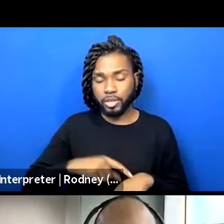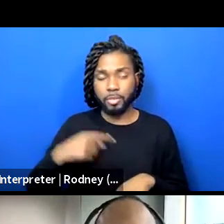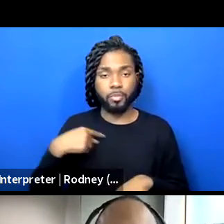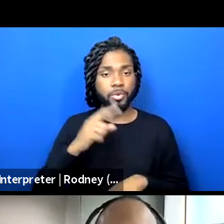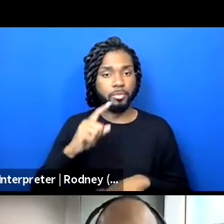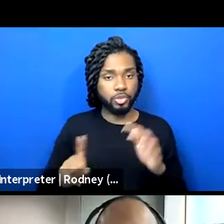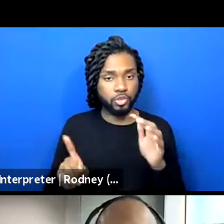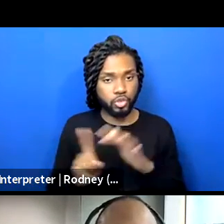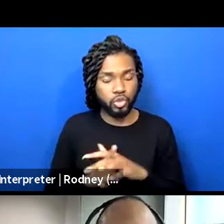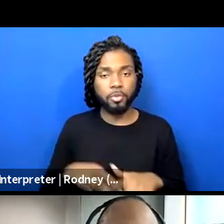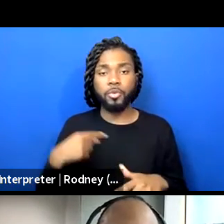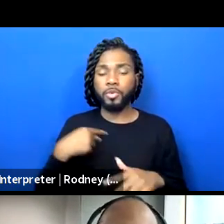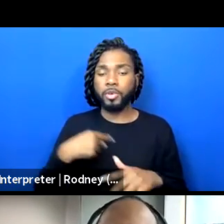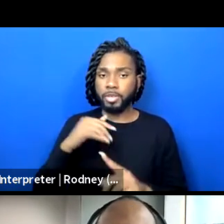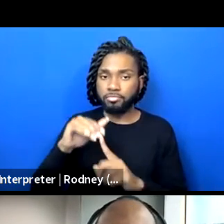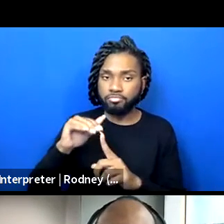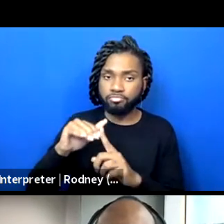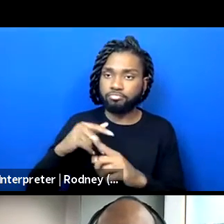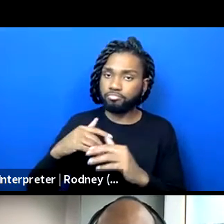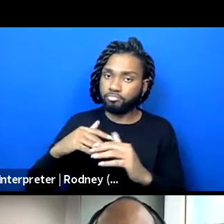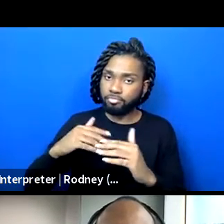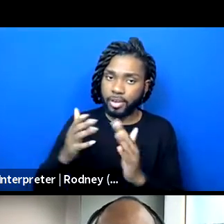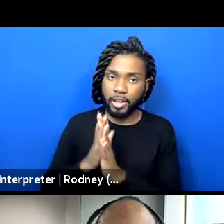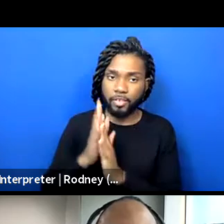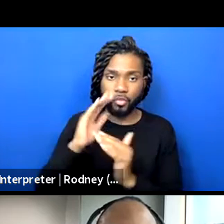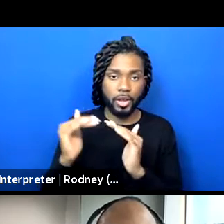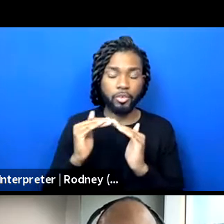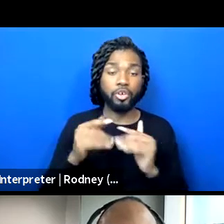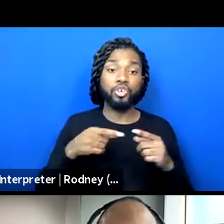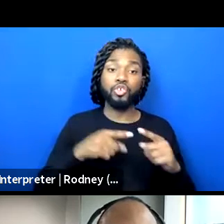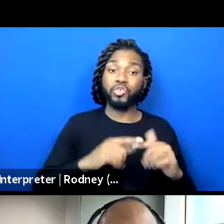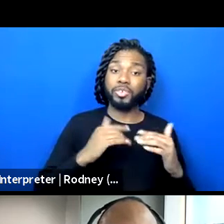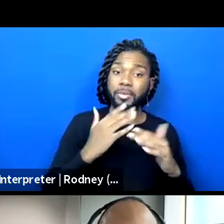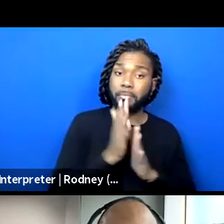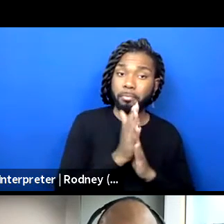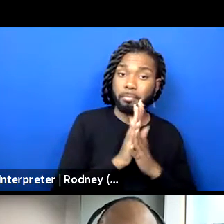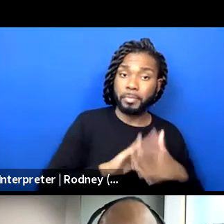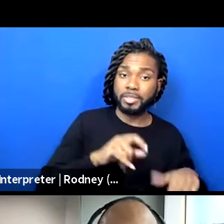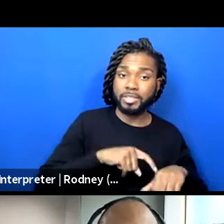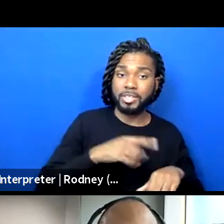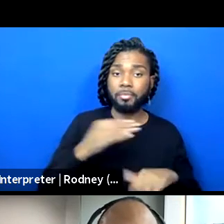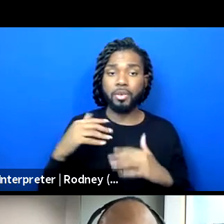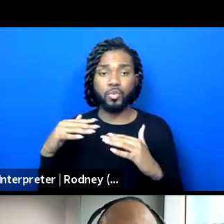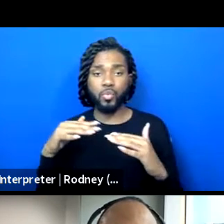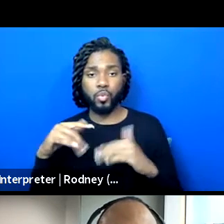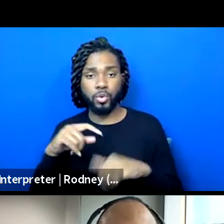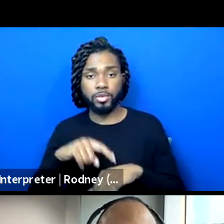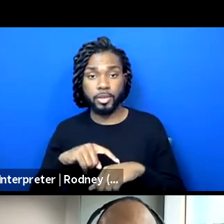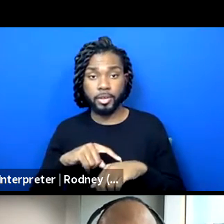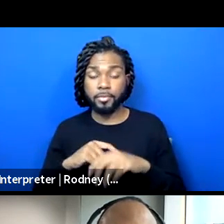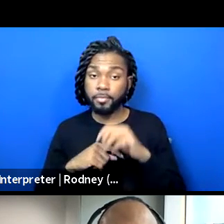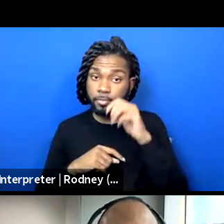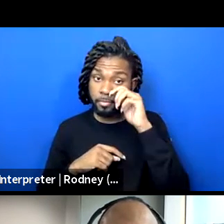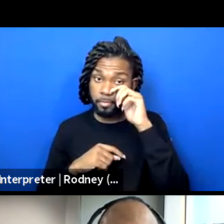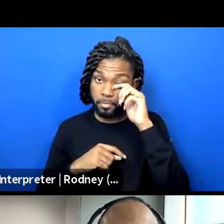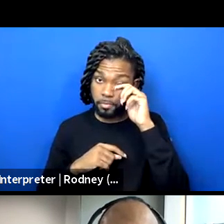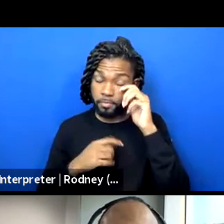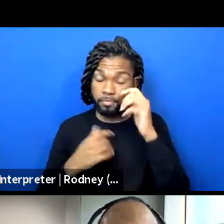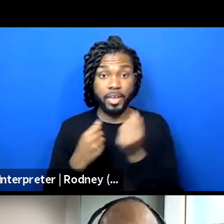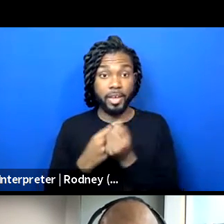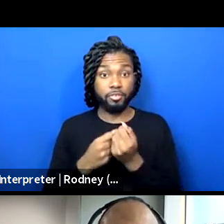and sweat equity on the line during peacetime and wartime. Advocacy starts with building